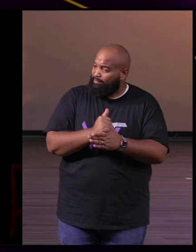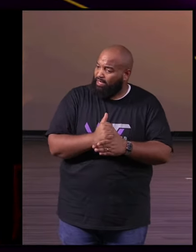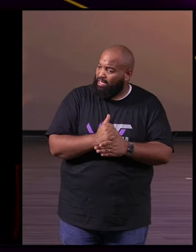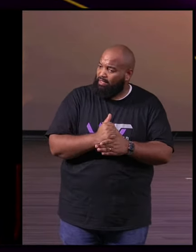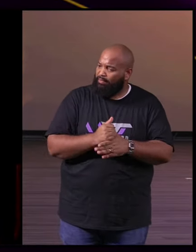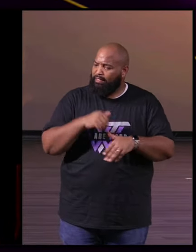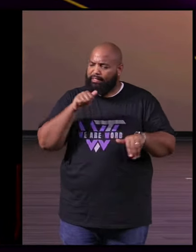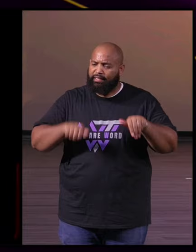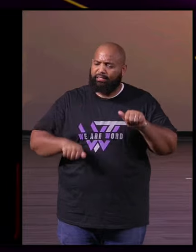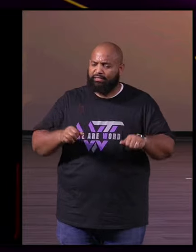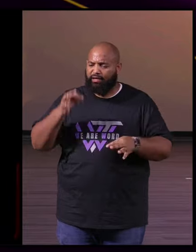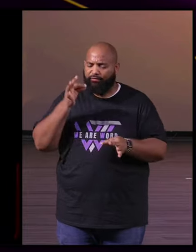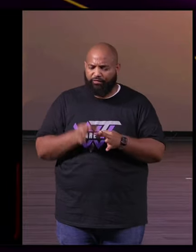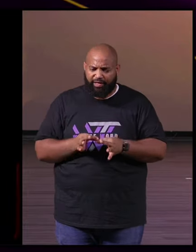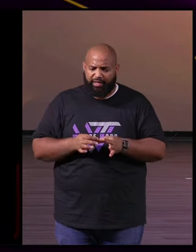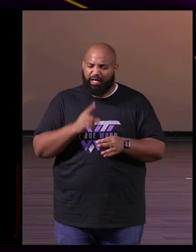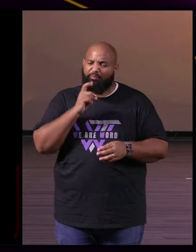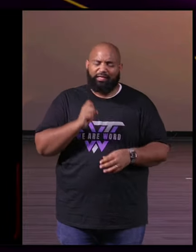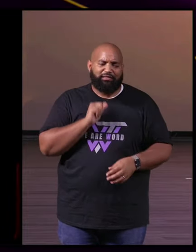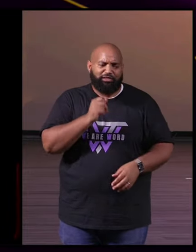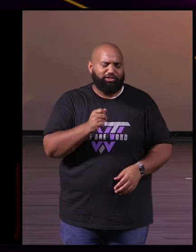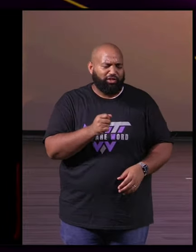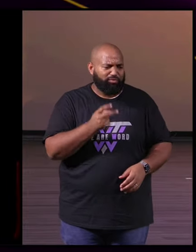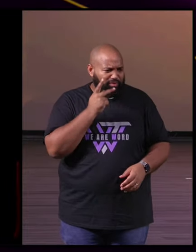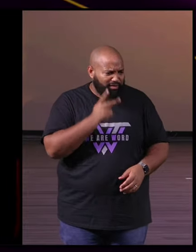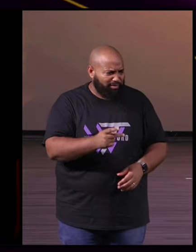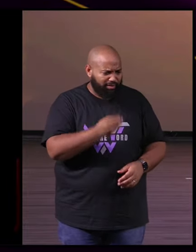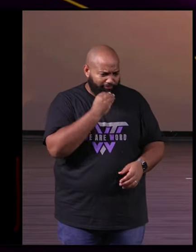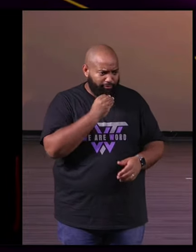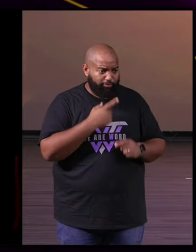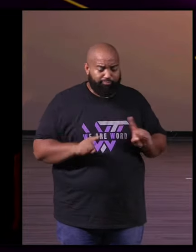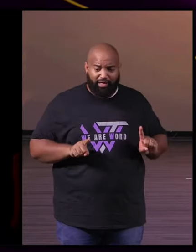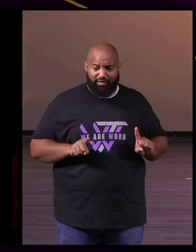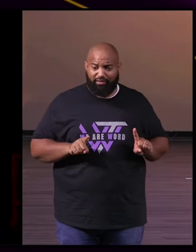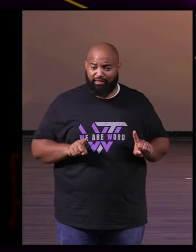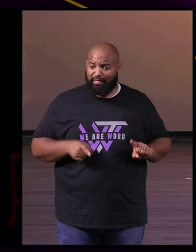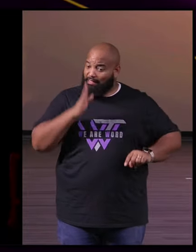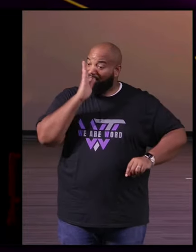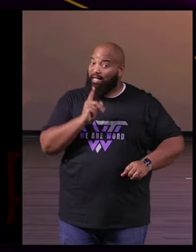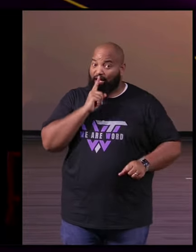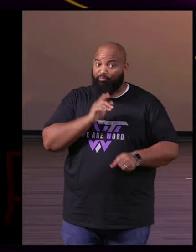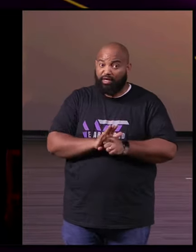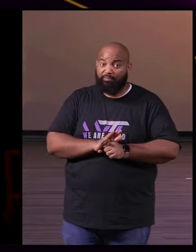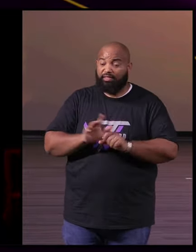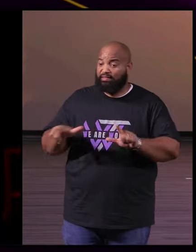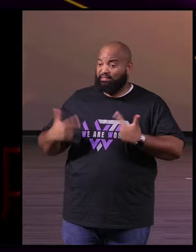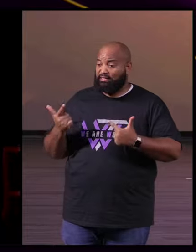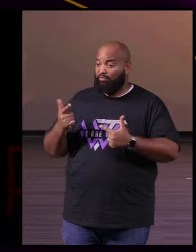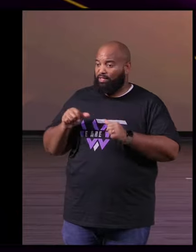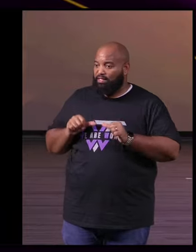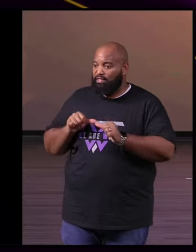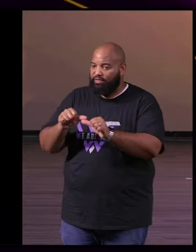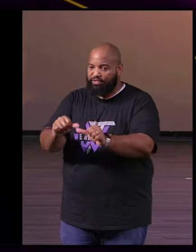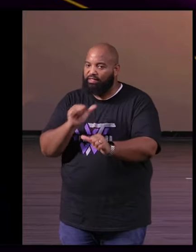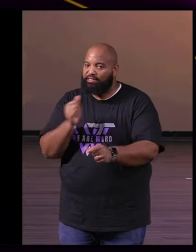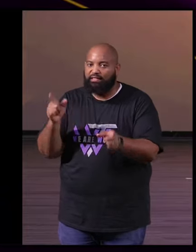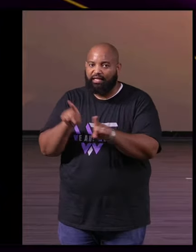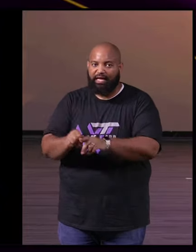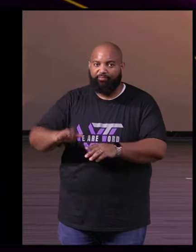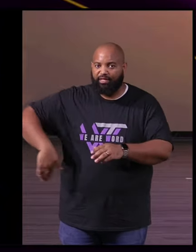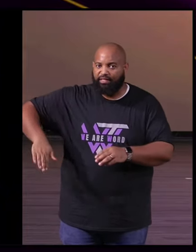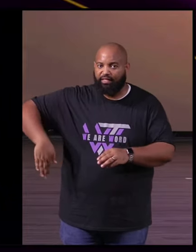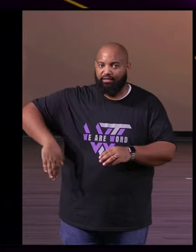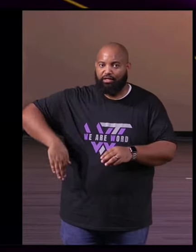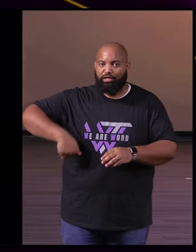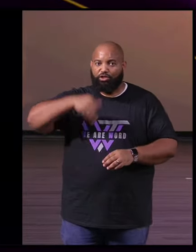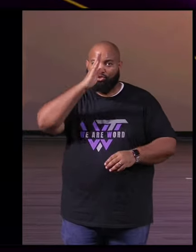The reason he can't die of starvation is because God has made him a promise that has not yet been fulfilled. And when God